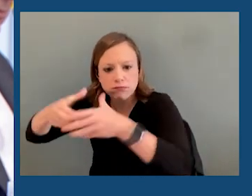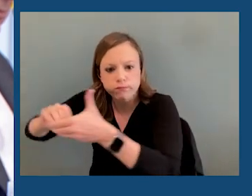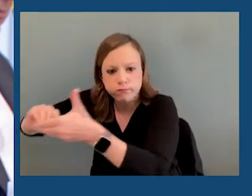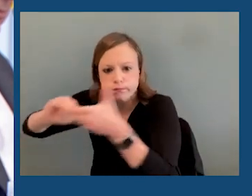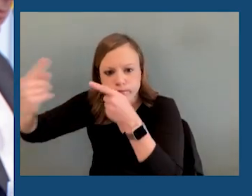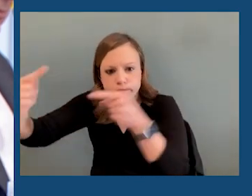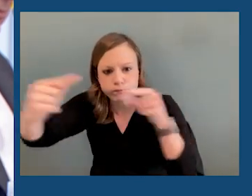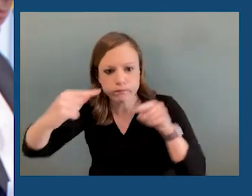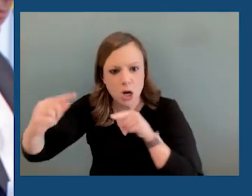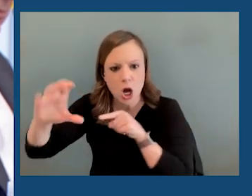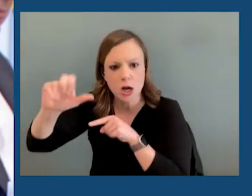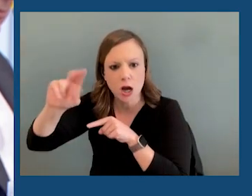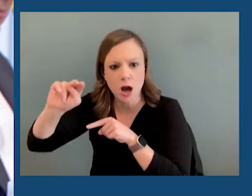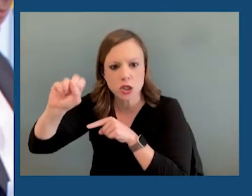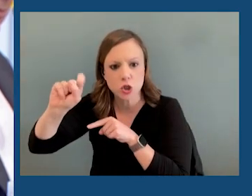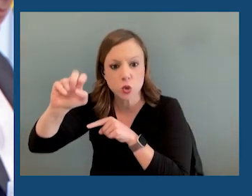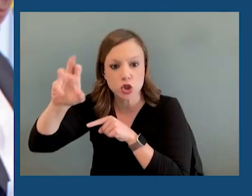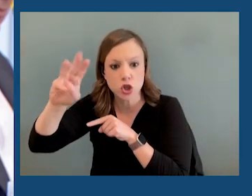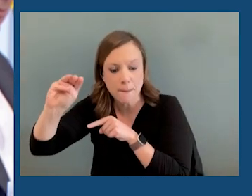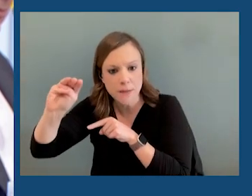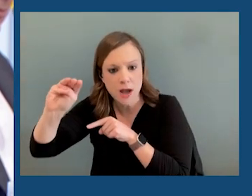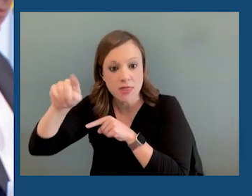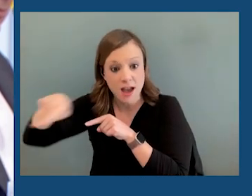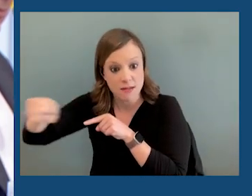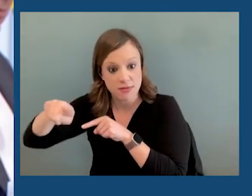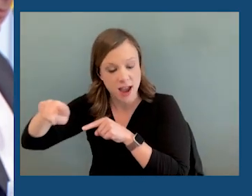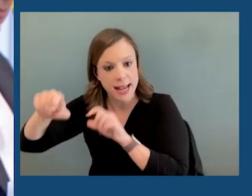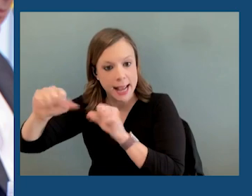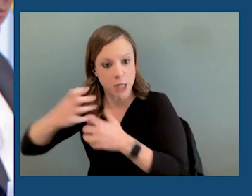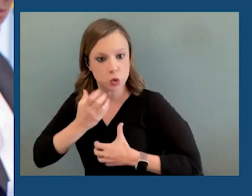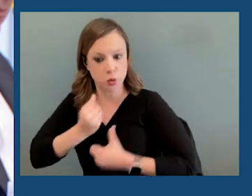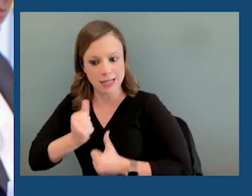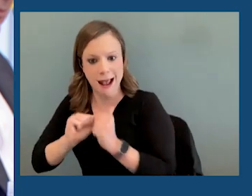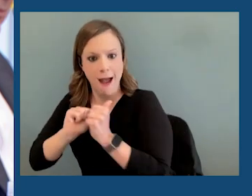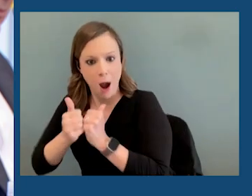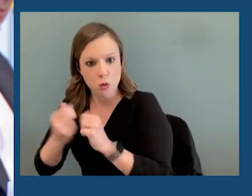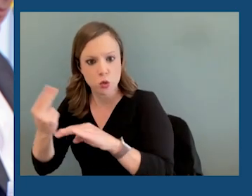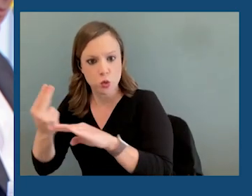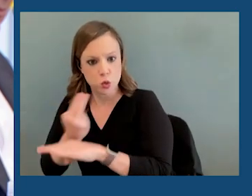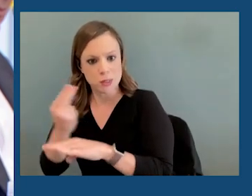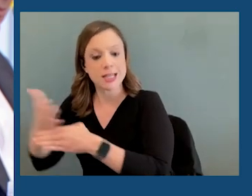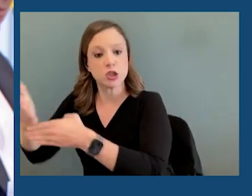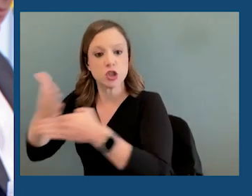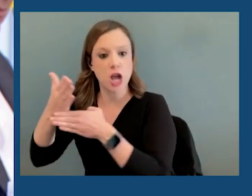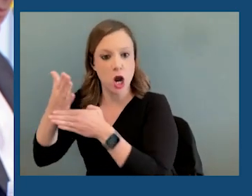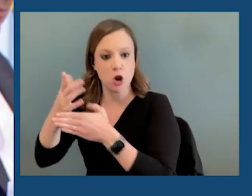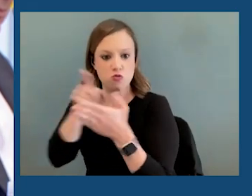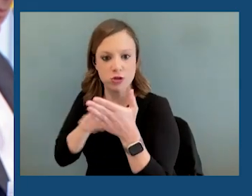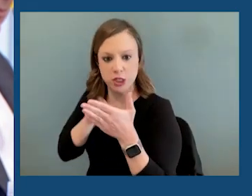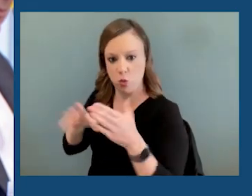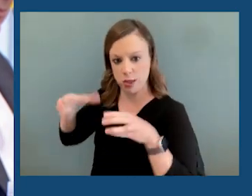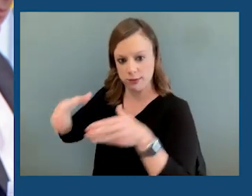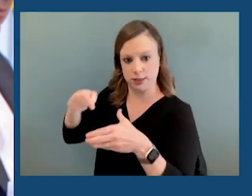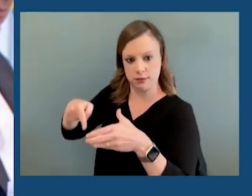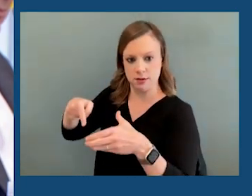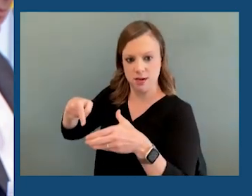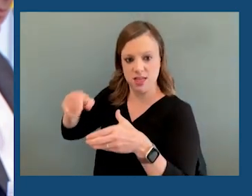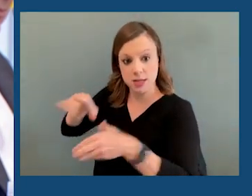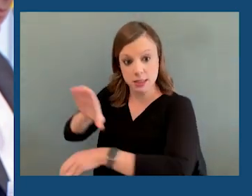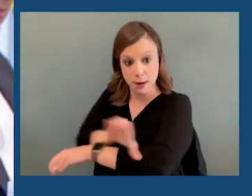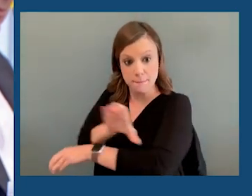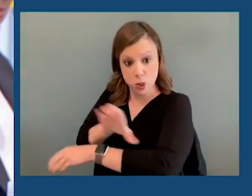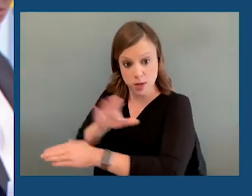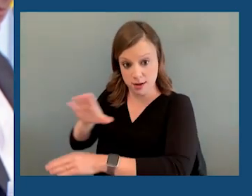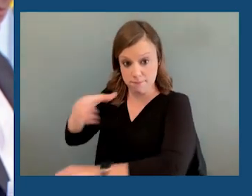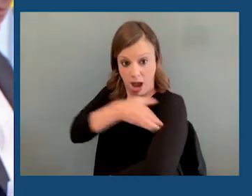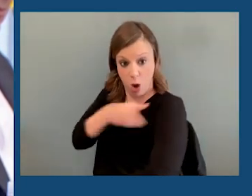to use a shared resource together? That part is unprecedented too, right? Because to have this kind of computing power, we really have